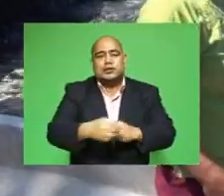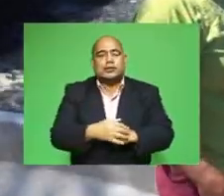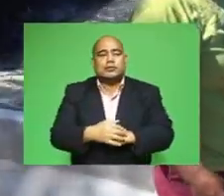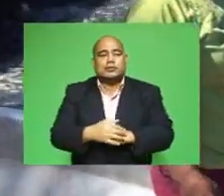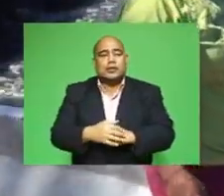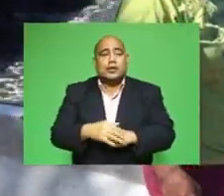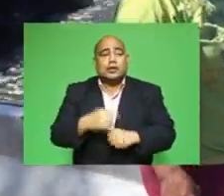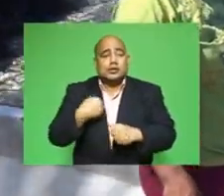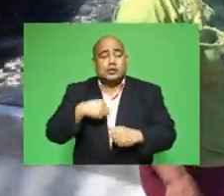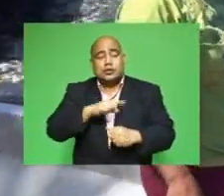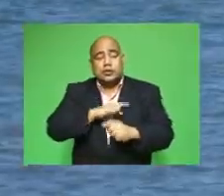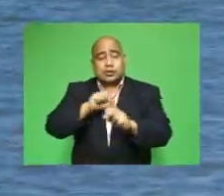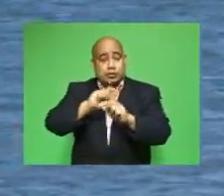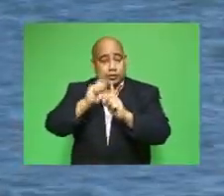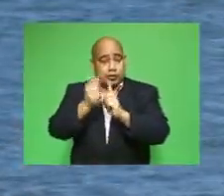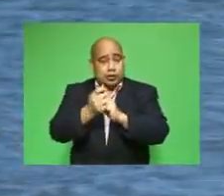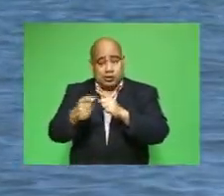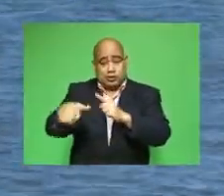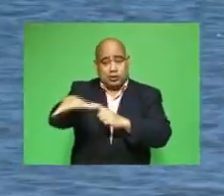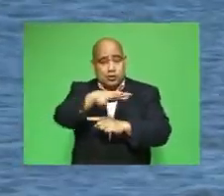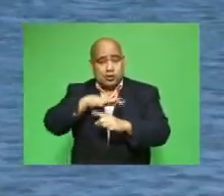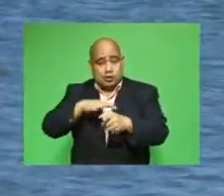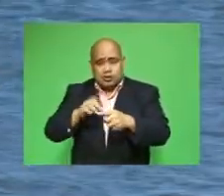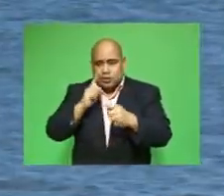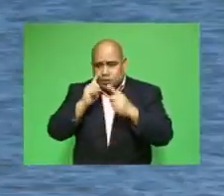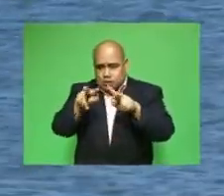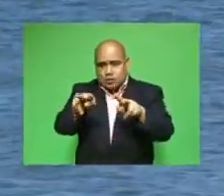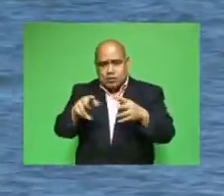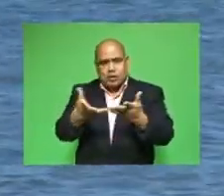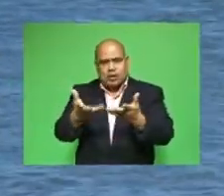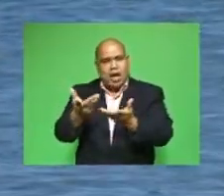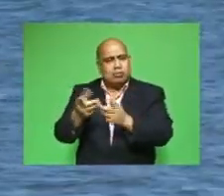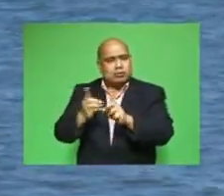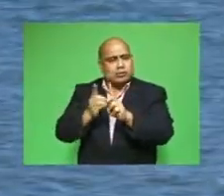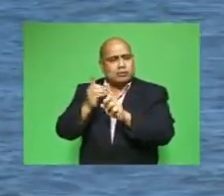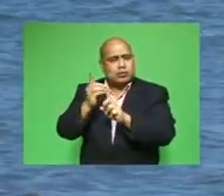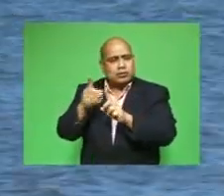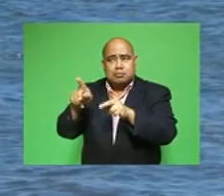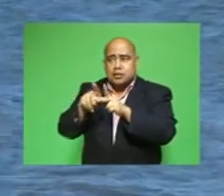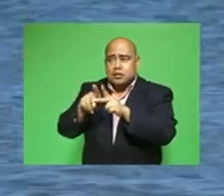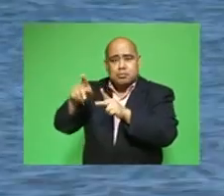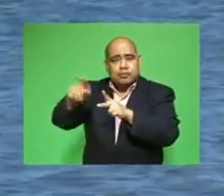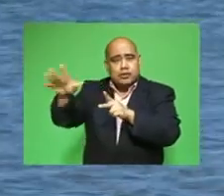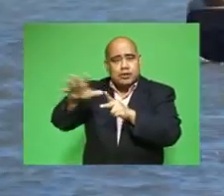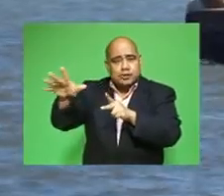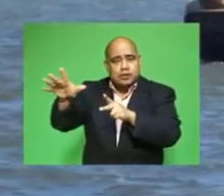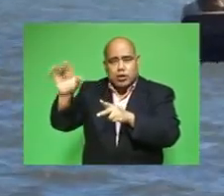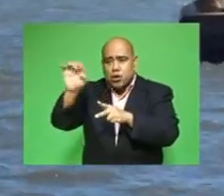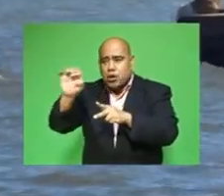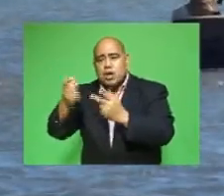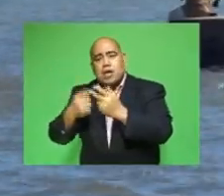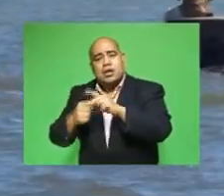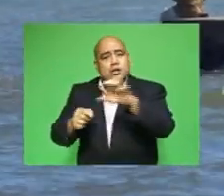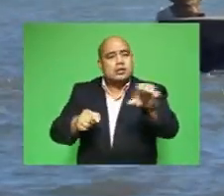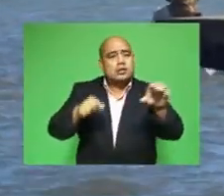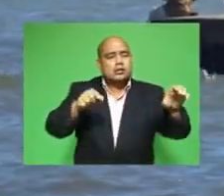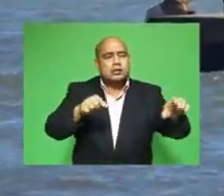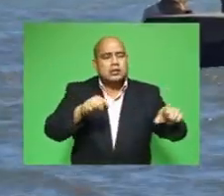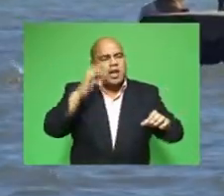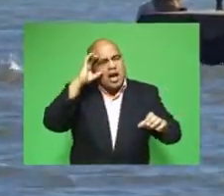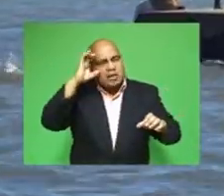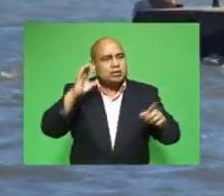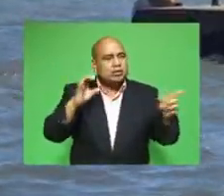gutted, the support of our development partners, including within the European Union and multilateral development banks, is